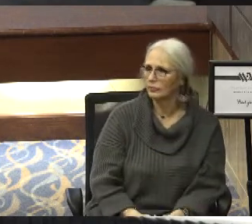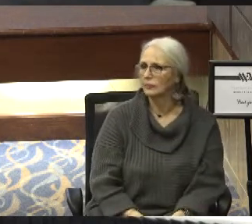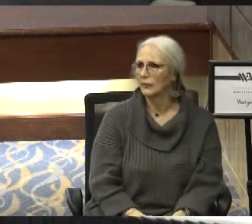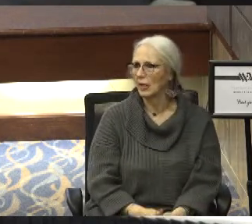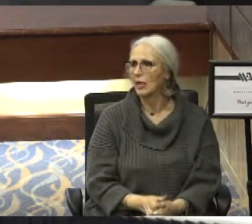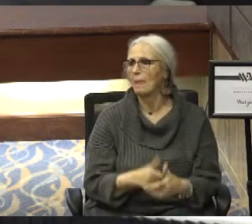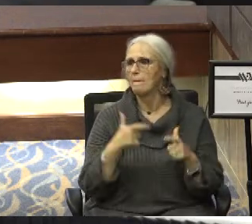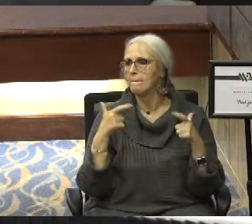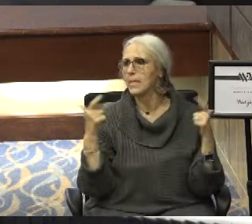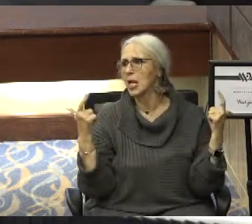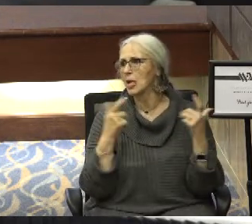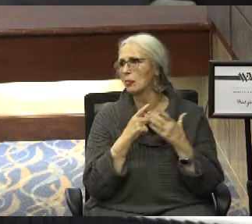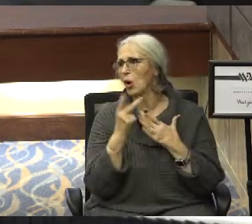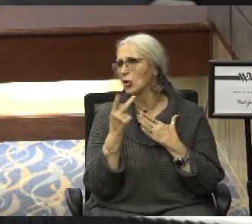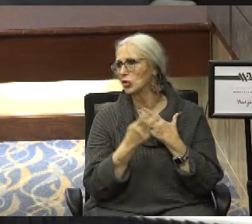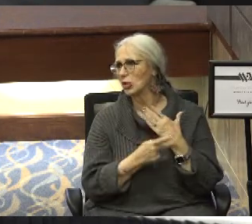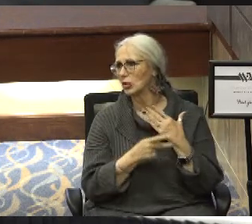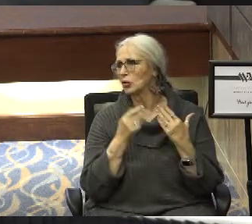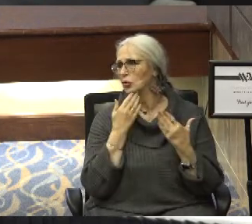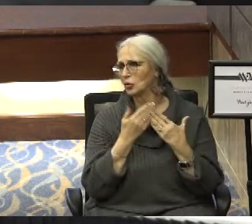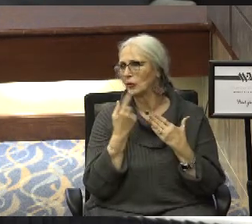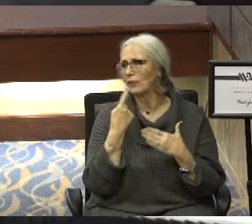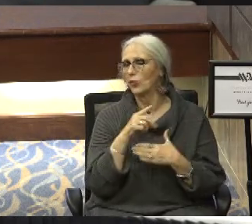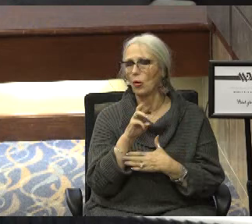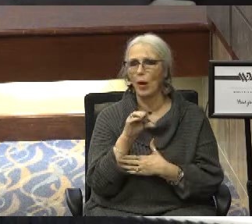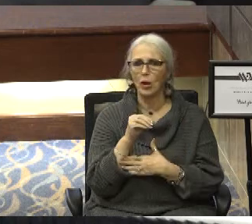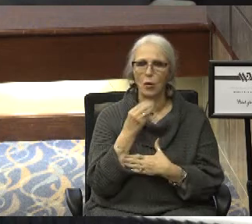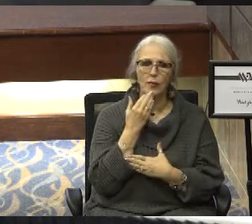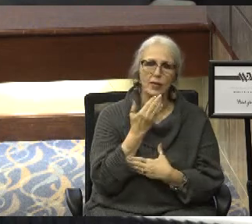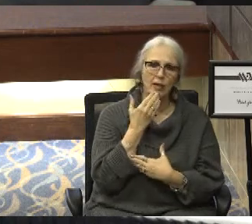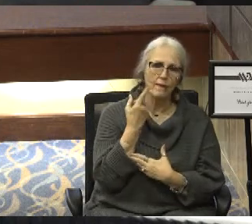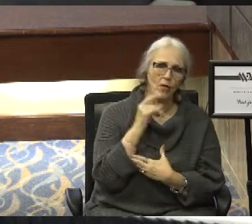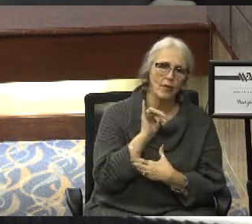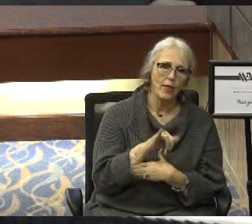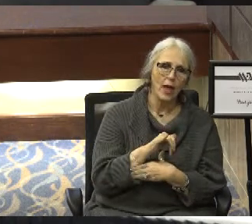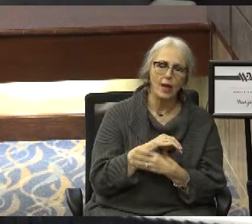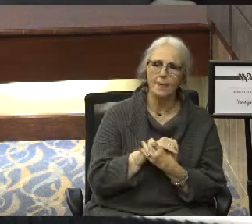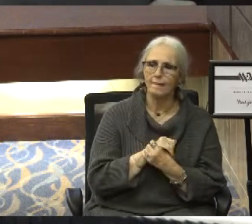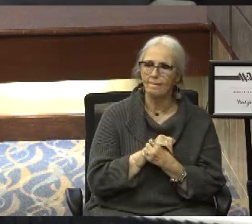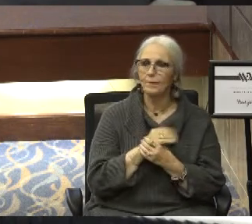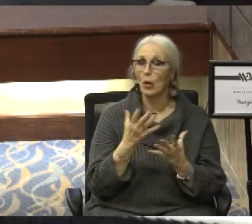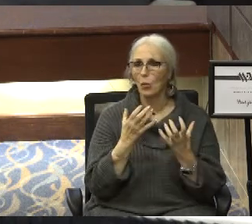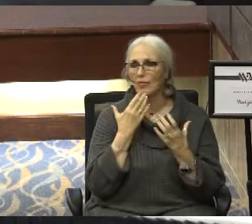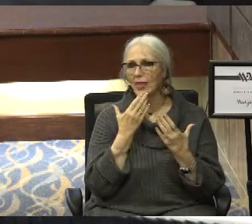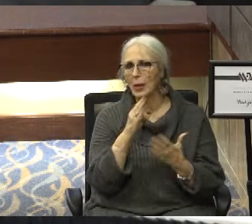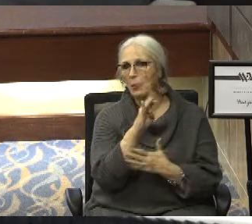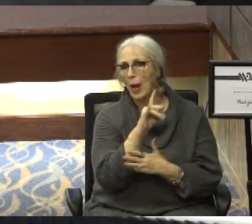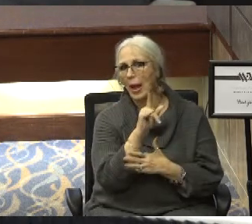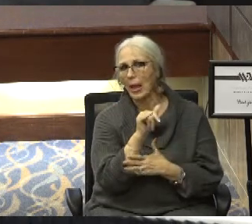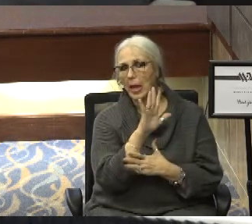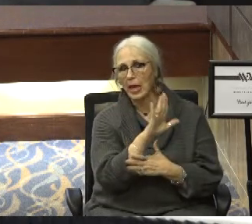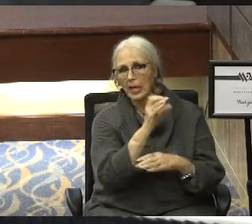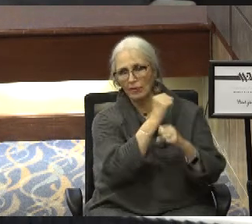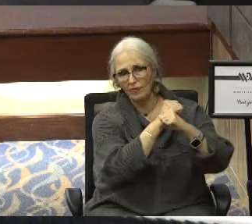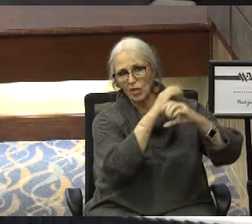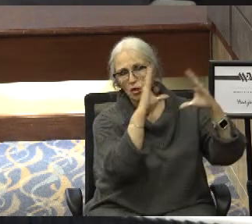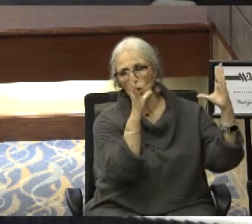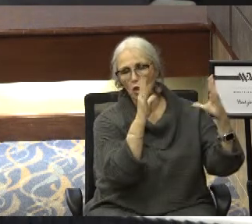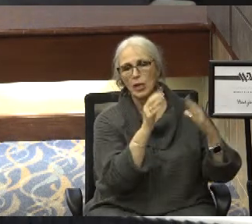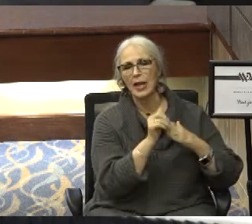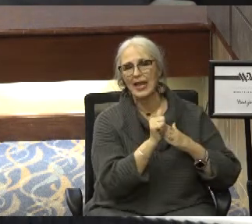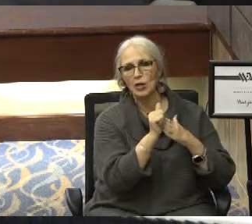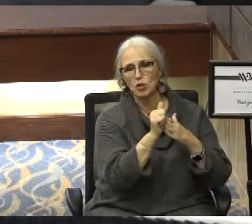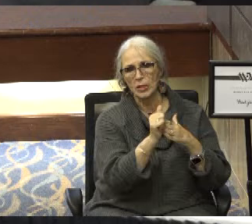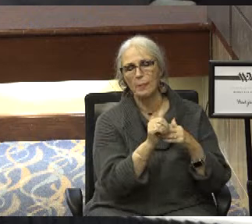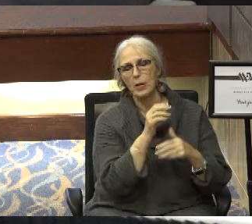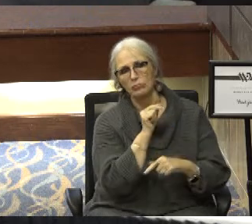a big project, but it's going to be huge for Waco, and thank you for that. And also, I want to thank Bradley for his vision and leadership on this. And